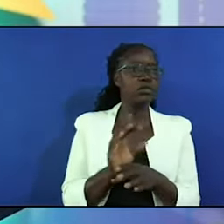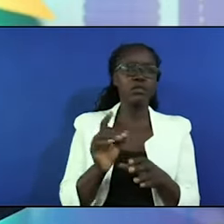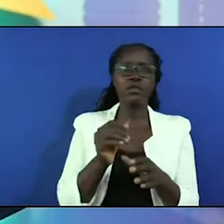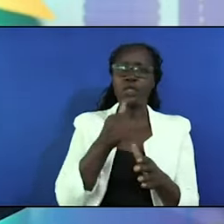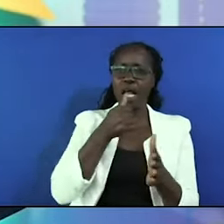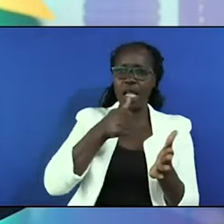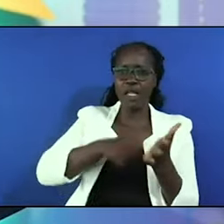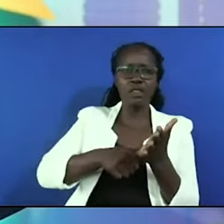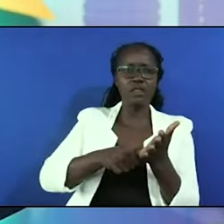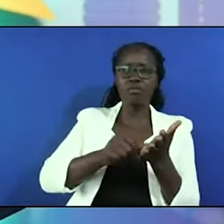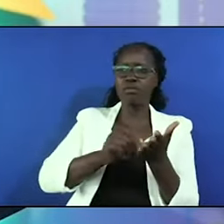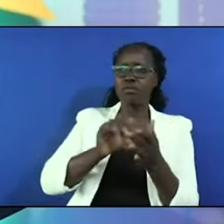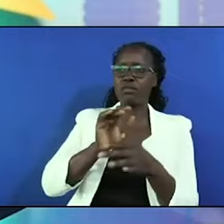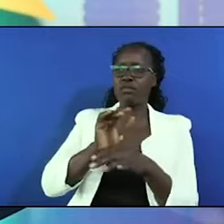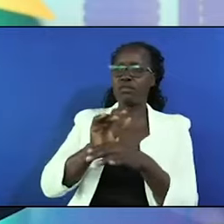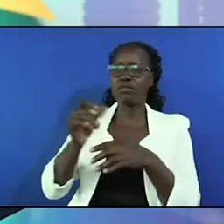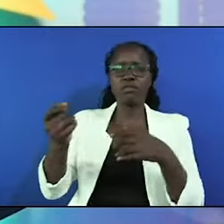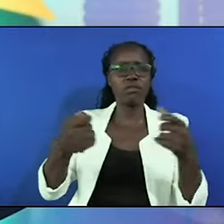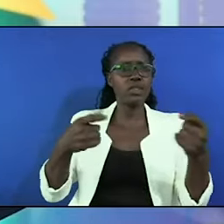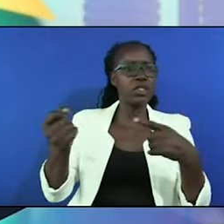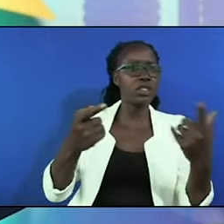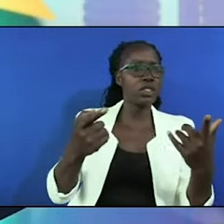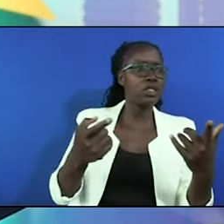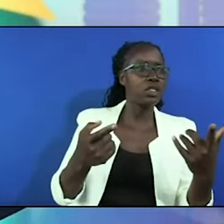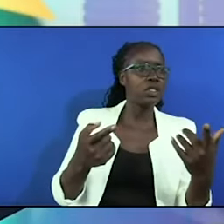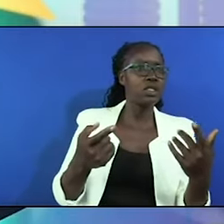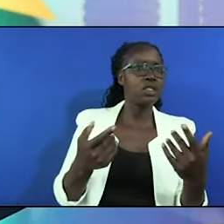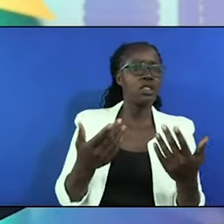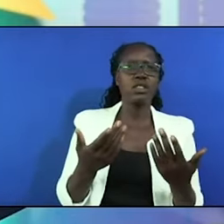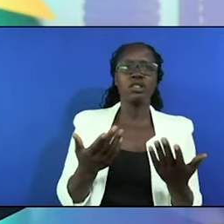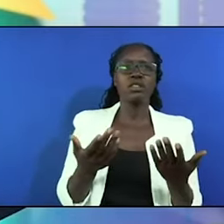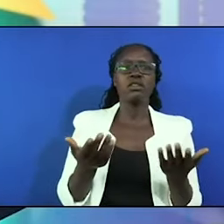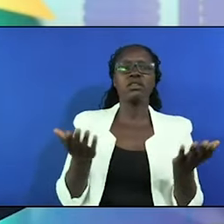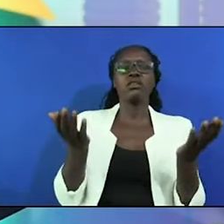letter, and they turned it down.